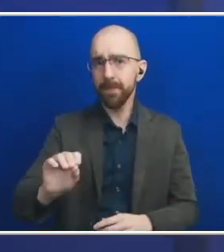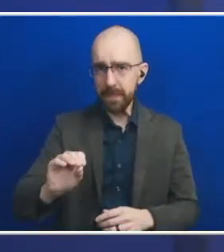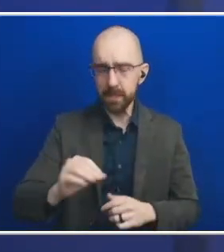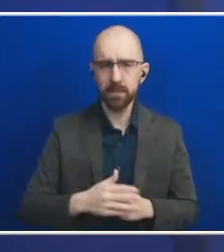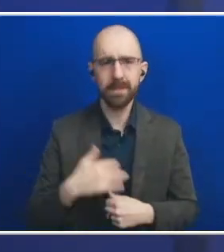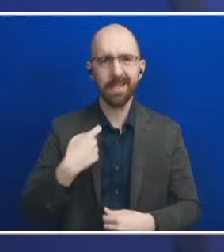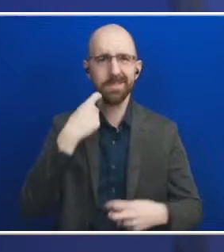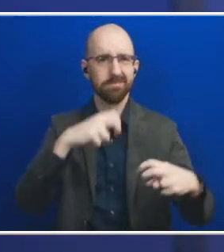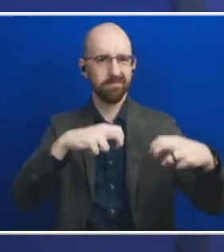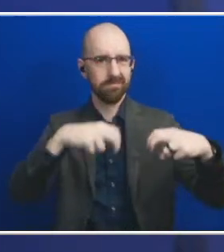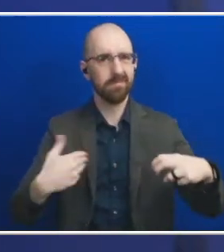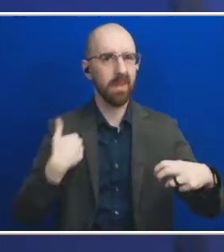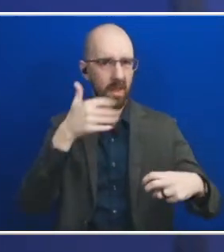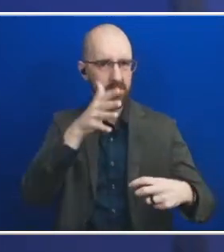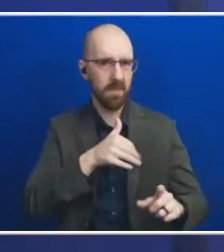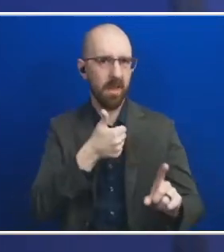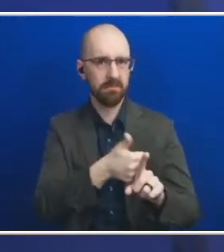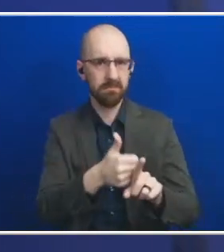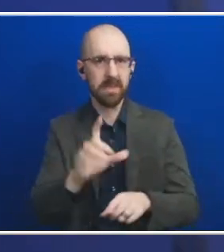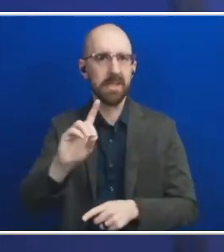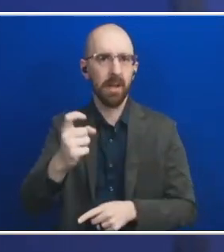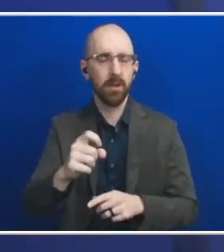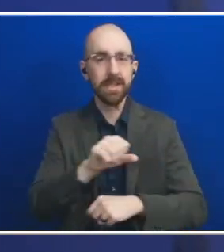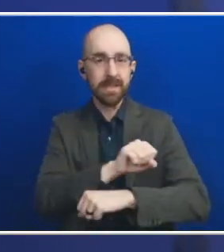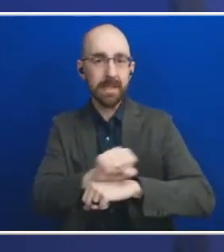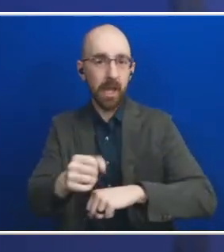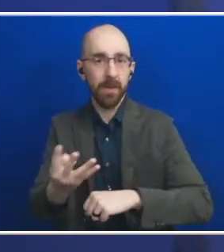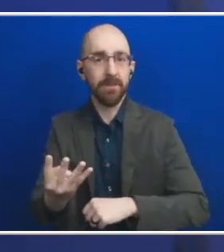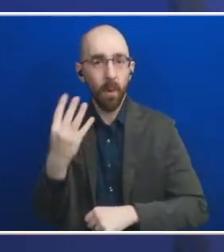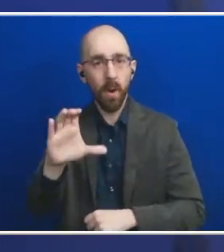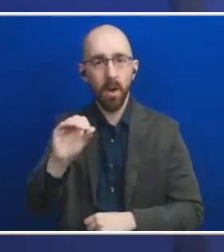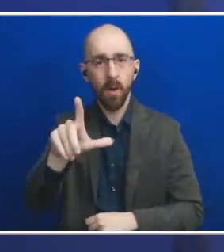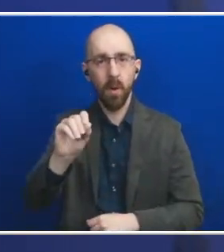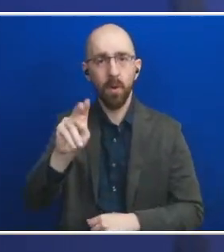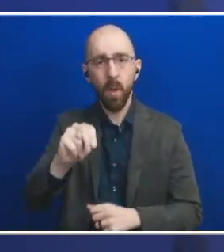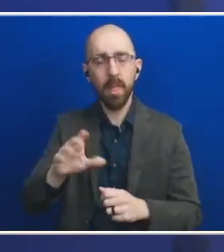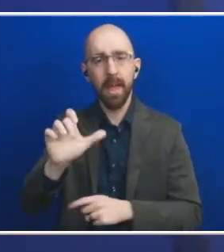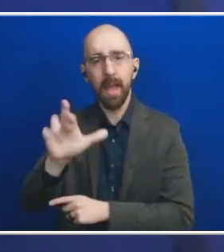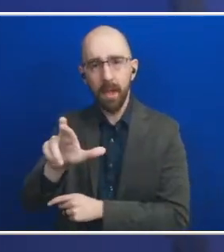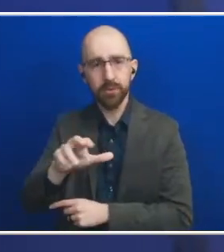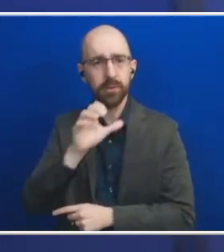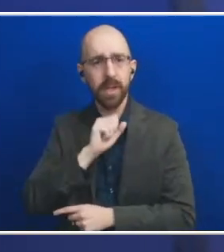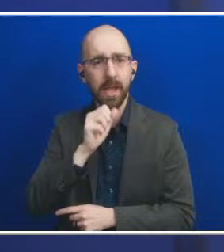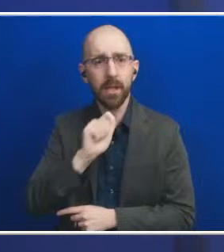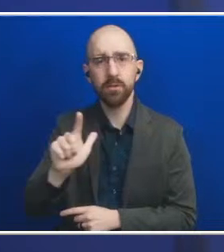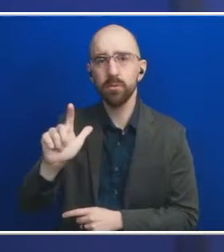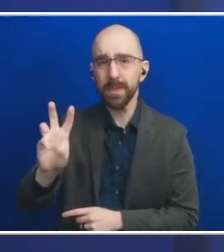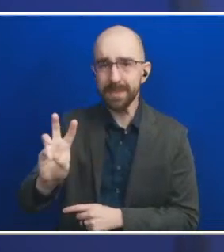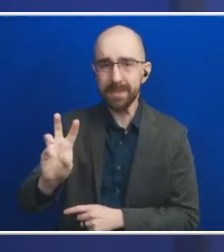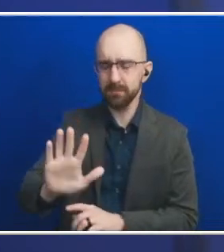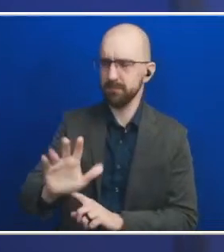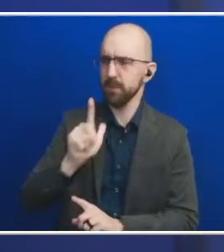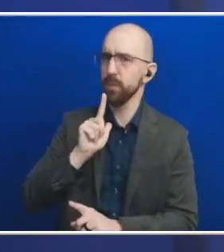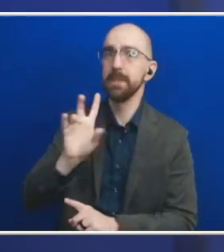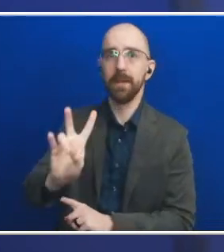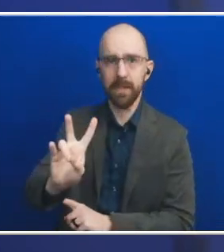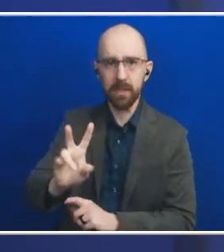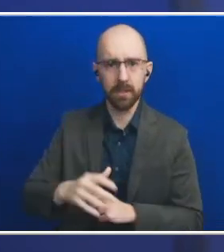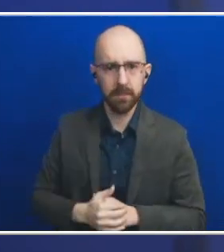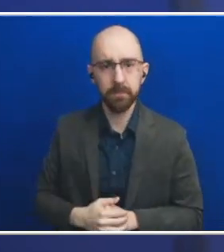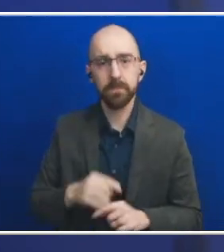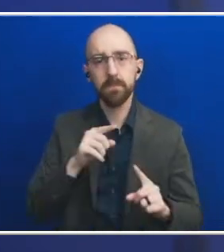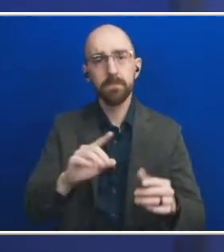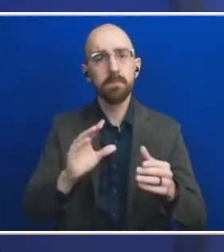man diagnosed with stage 4 colon cancer at age 27. He says that he refuses to